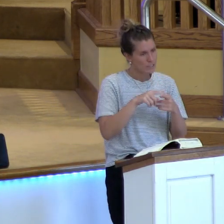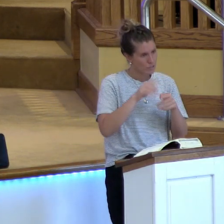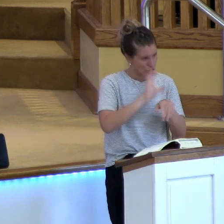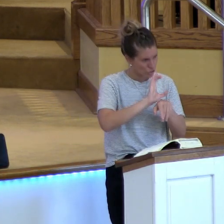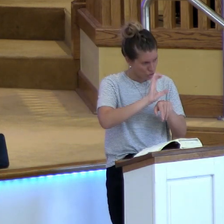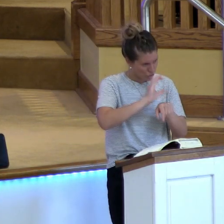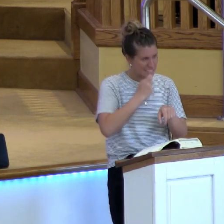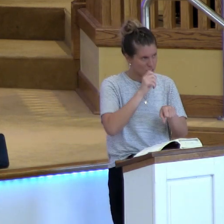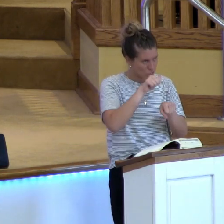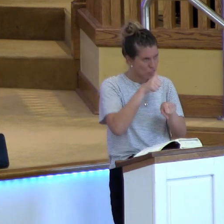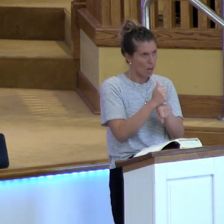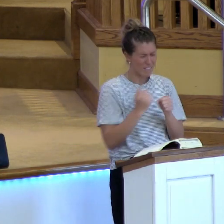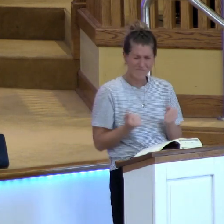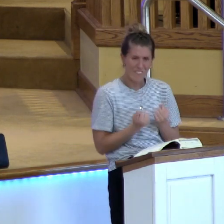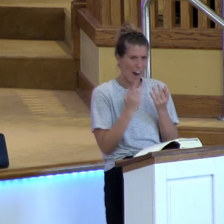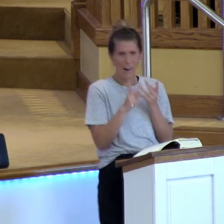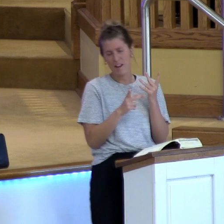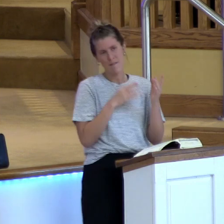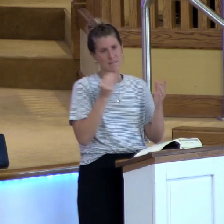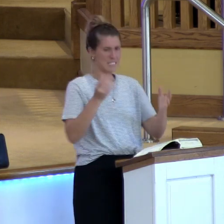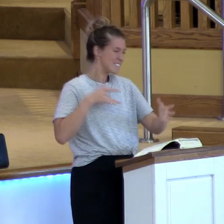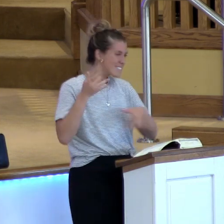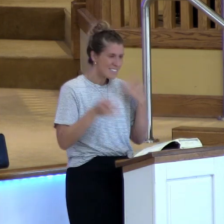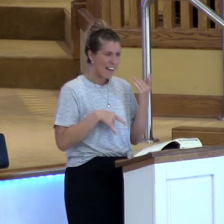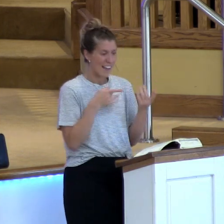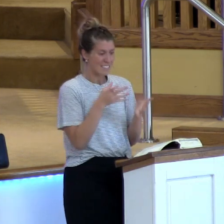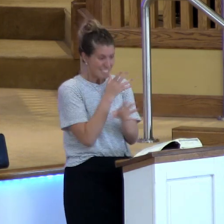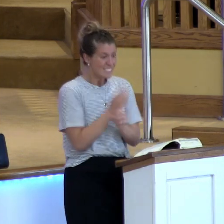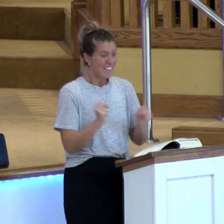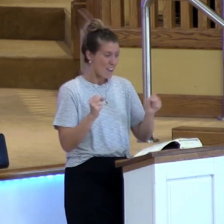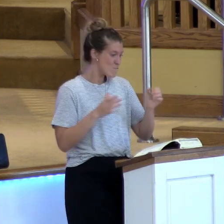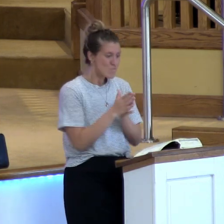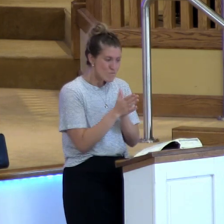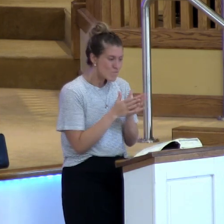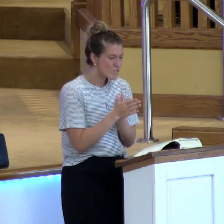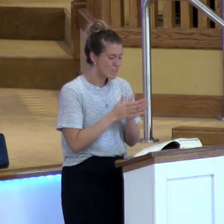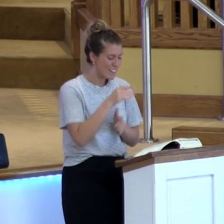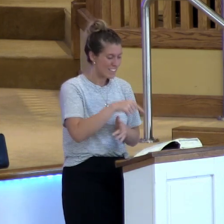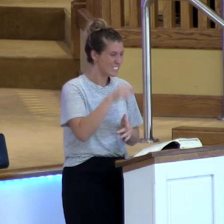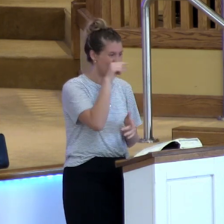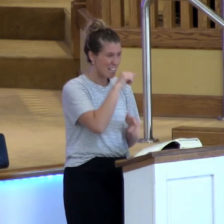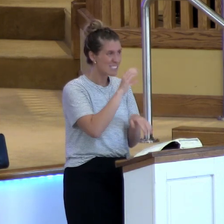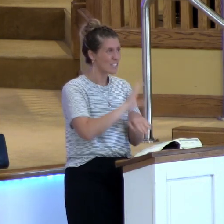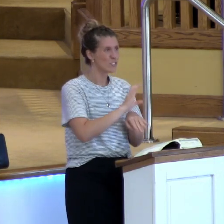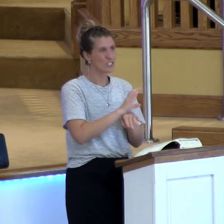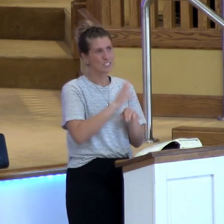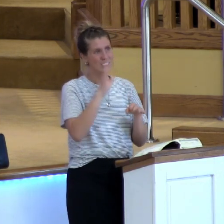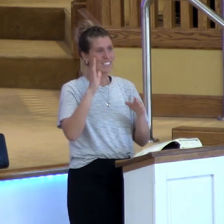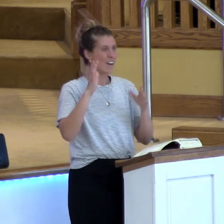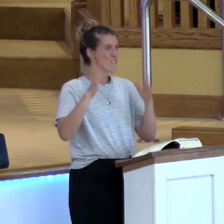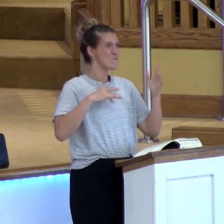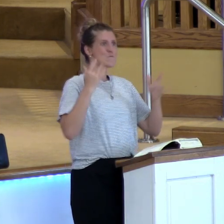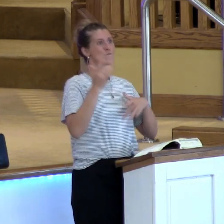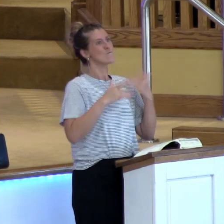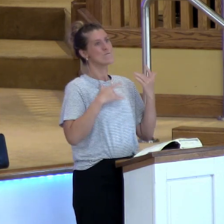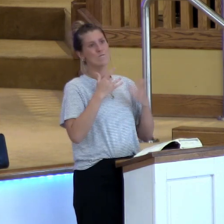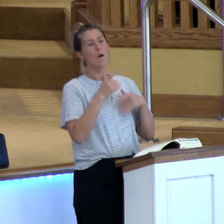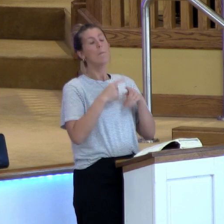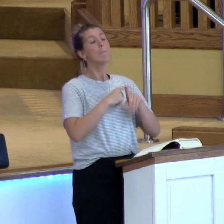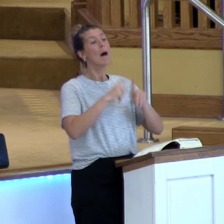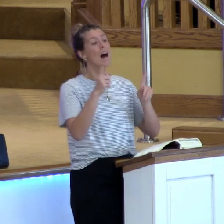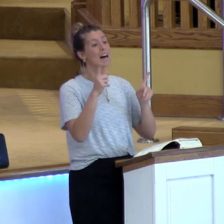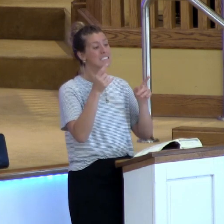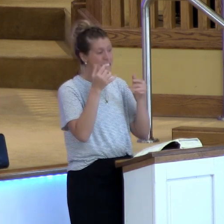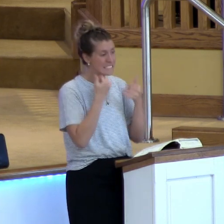so fired up for God and so excited about being saved. And this Gentile church is just on cloud nine, but they're